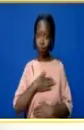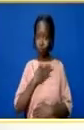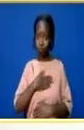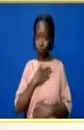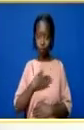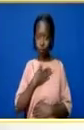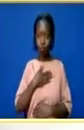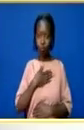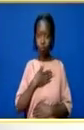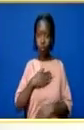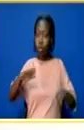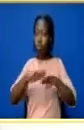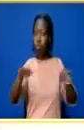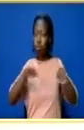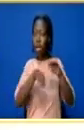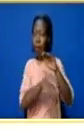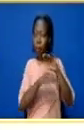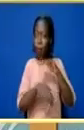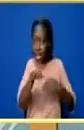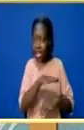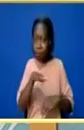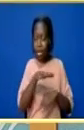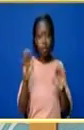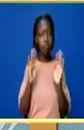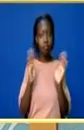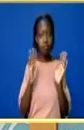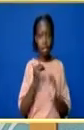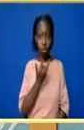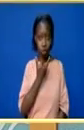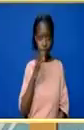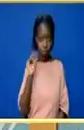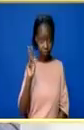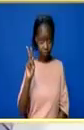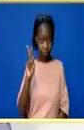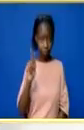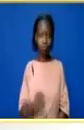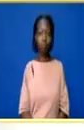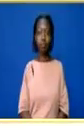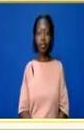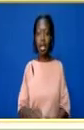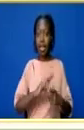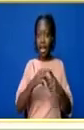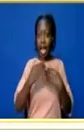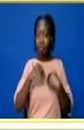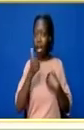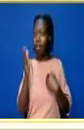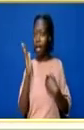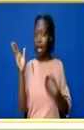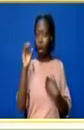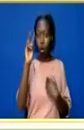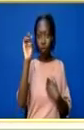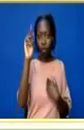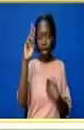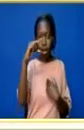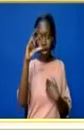those quarries. Yes. They're a health hazard. Good. Yeah. From there we have overgrazing. Okay. When you